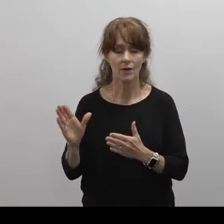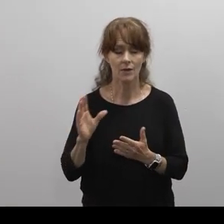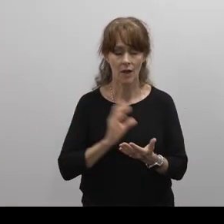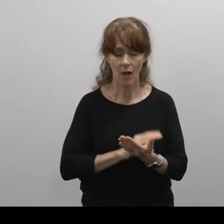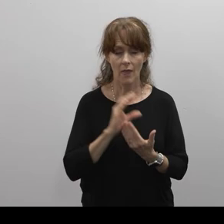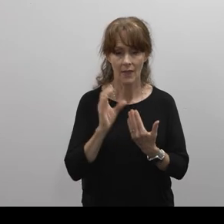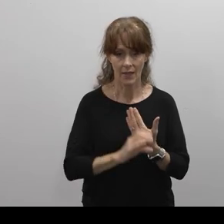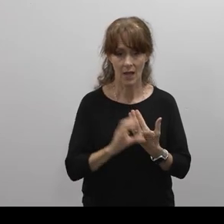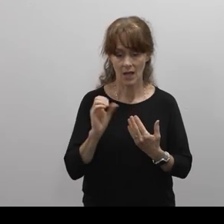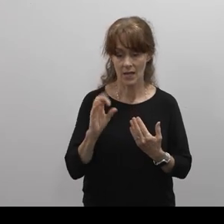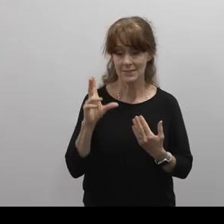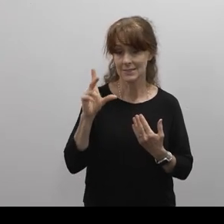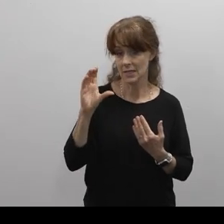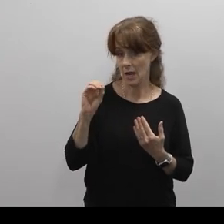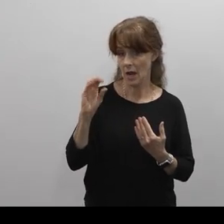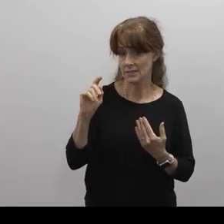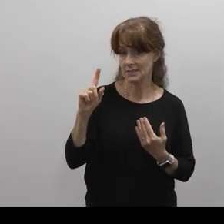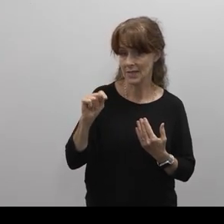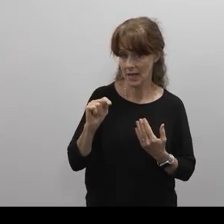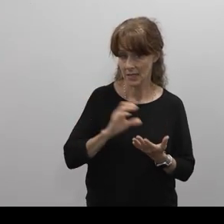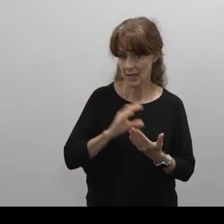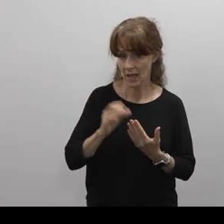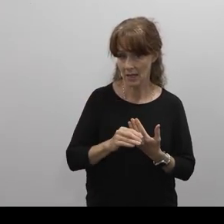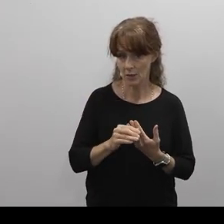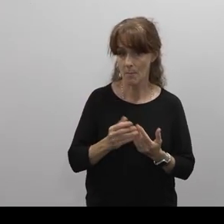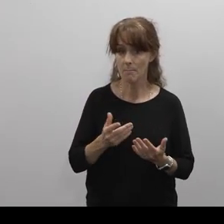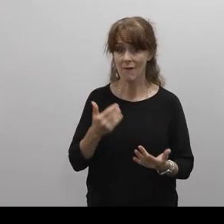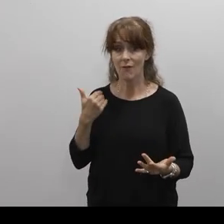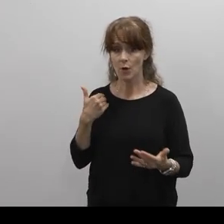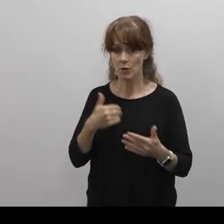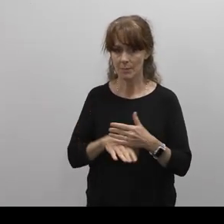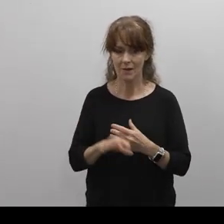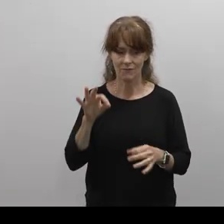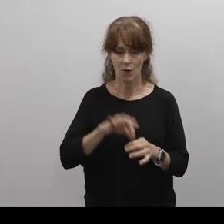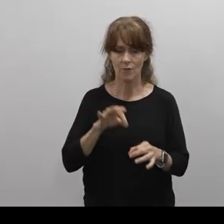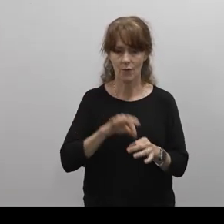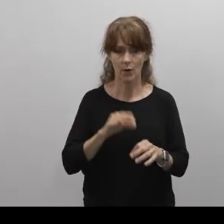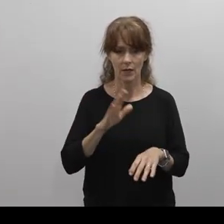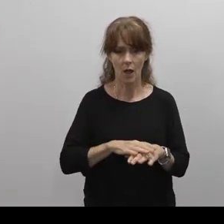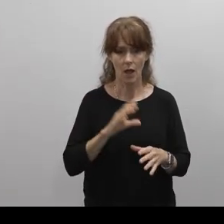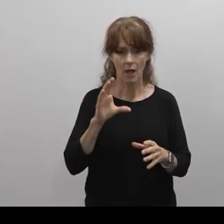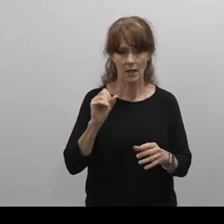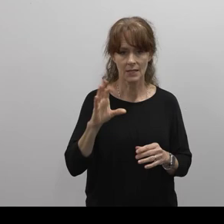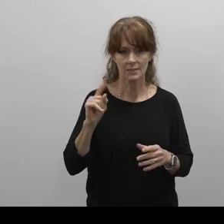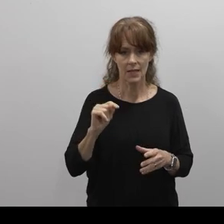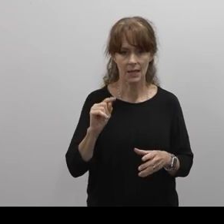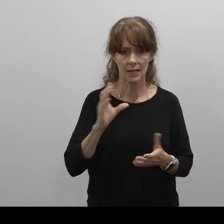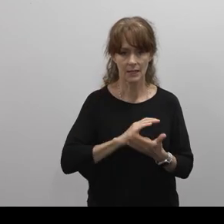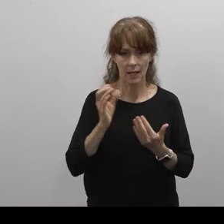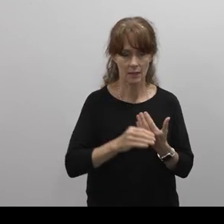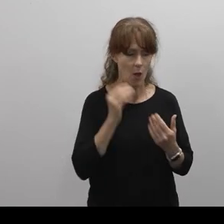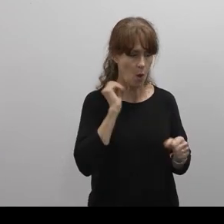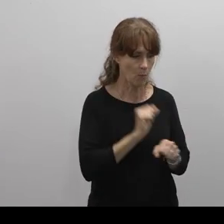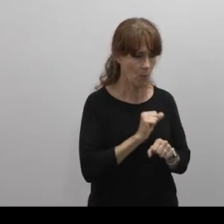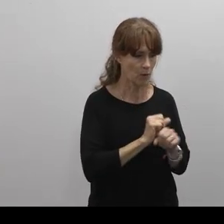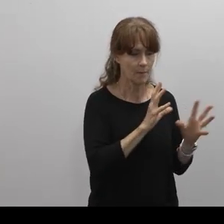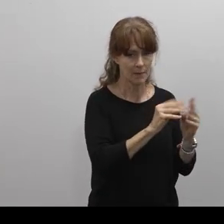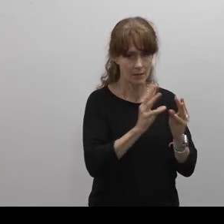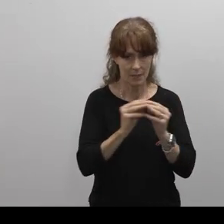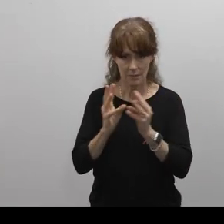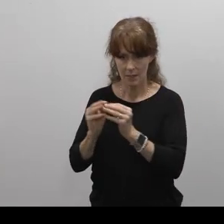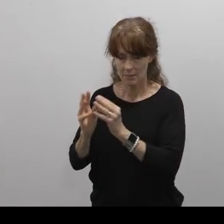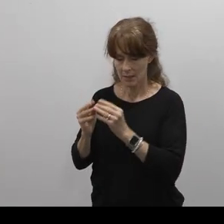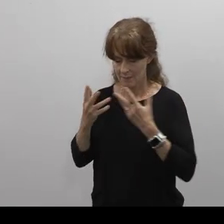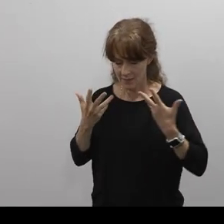calendar before you come into the boardroom. So it's, if you're voting on a consent calendar, it means that homework has been done, committee meetings have been